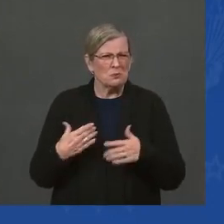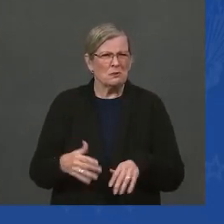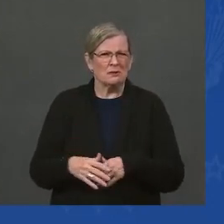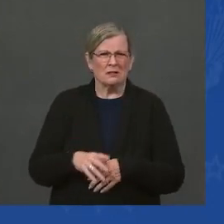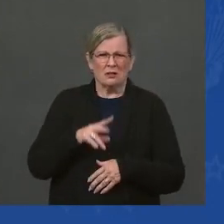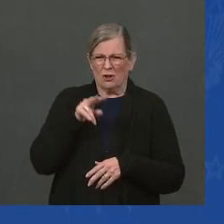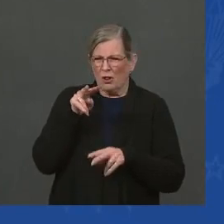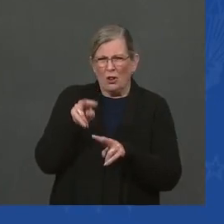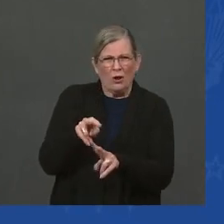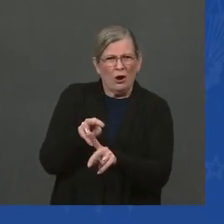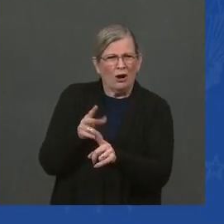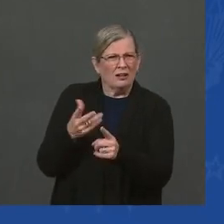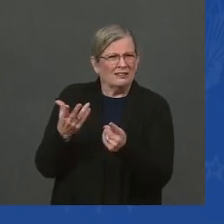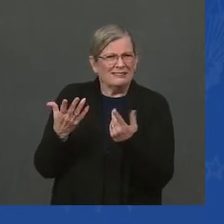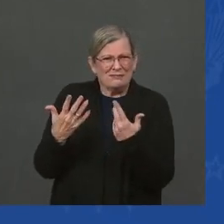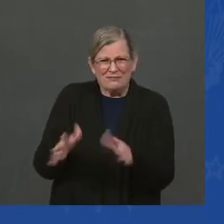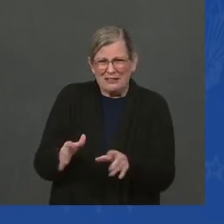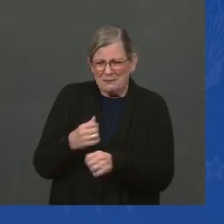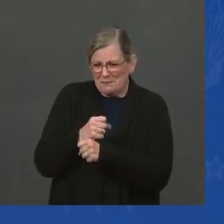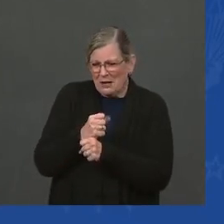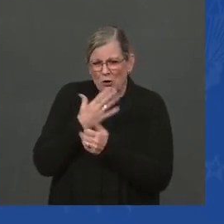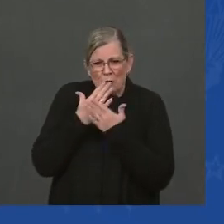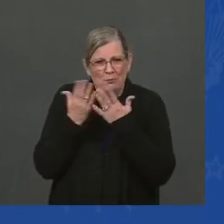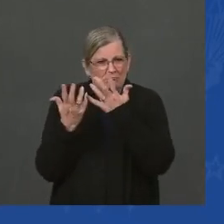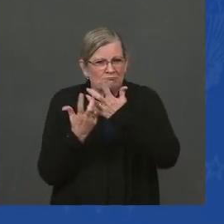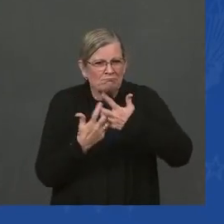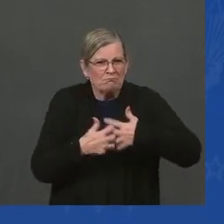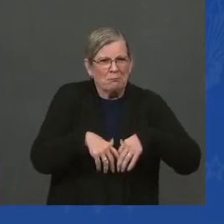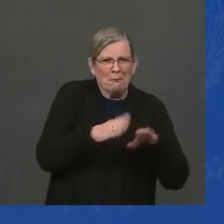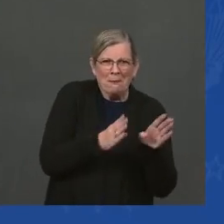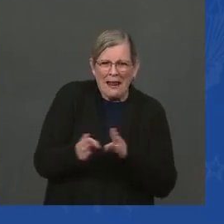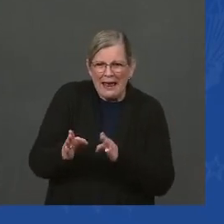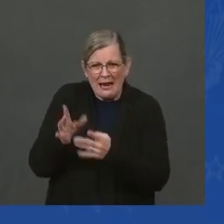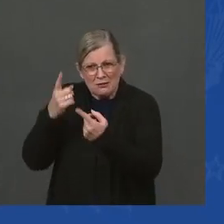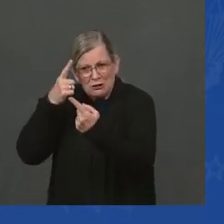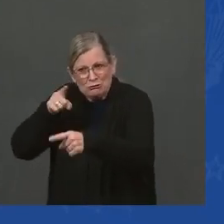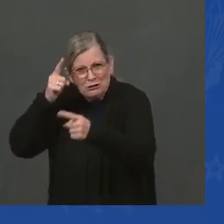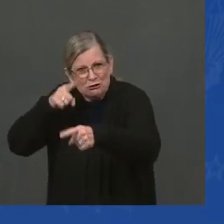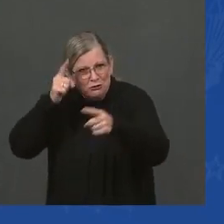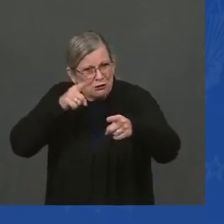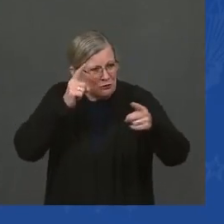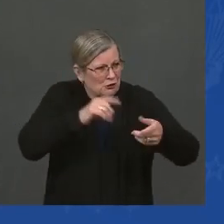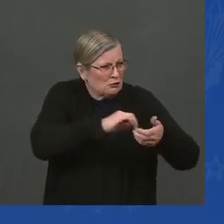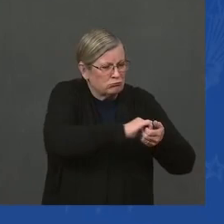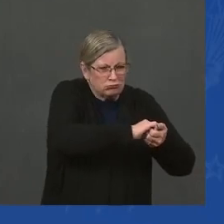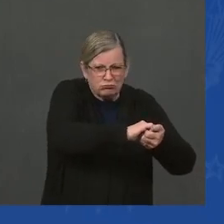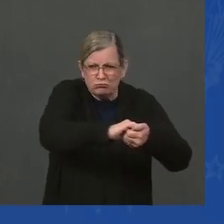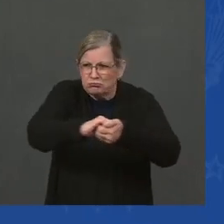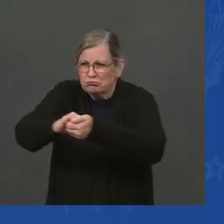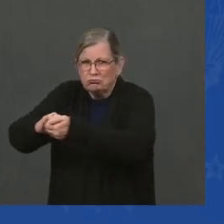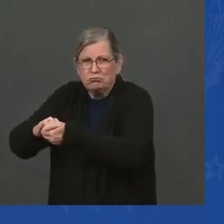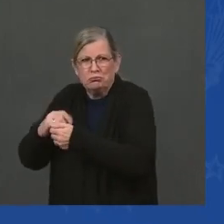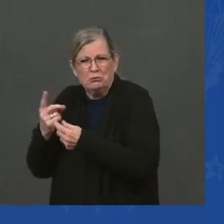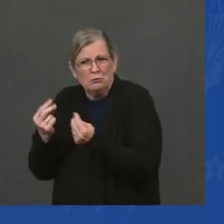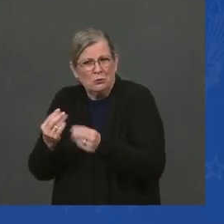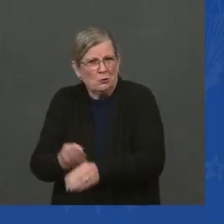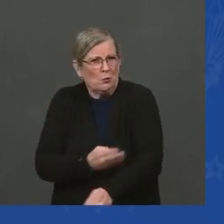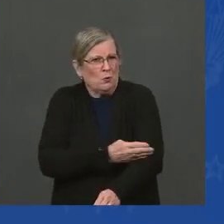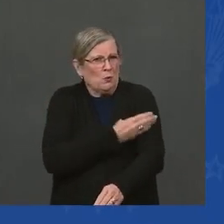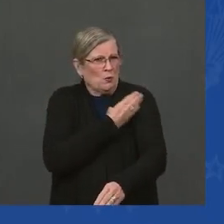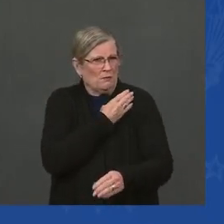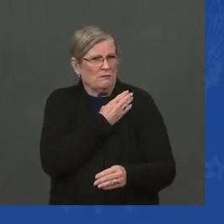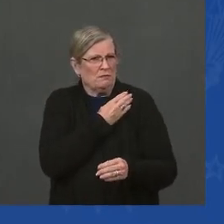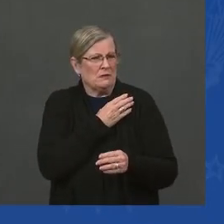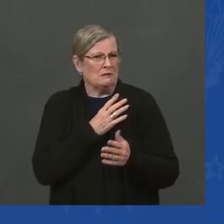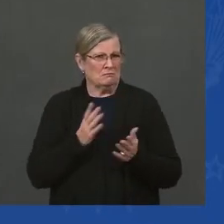that, one of the things that I feel the best about, and I don't claim any unique credit for it, but I think that